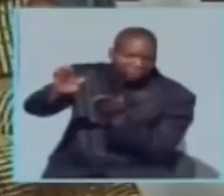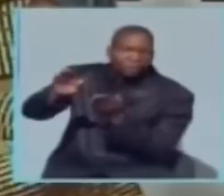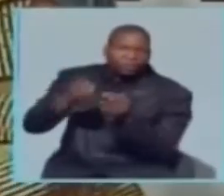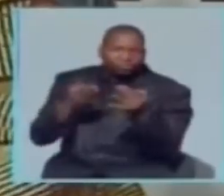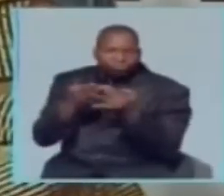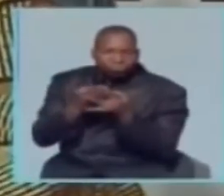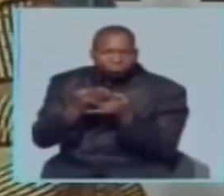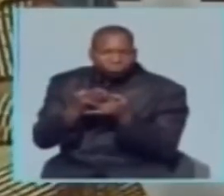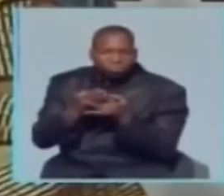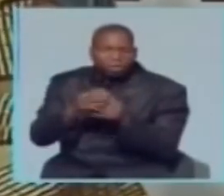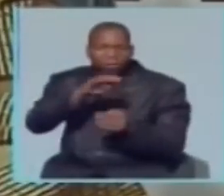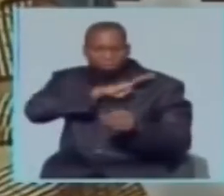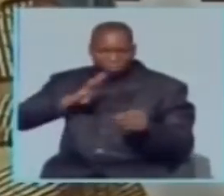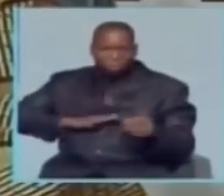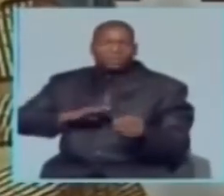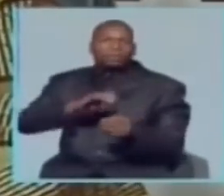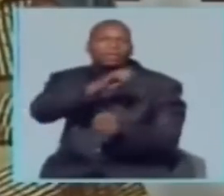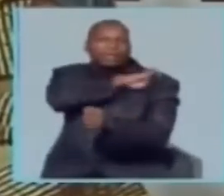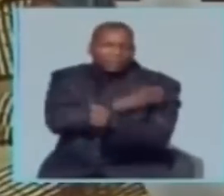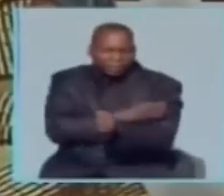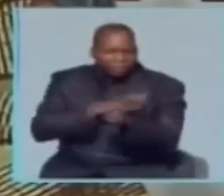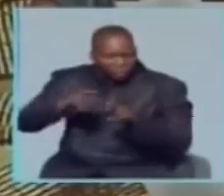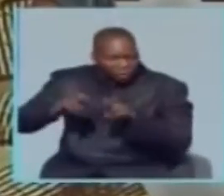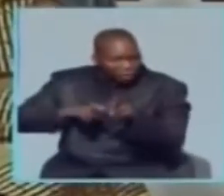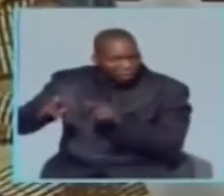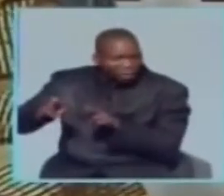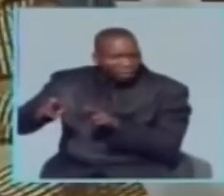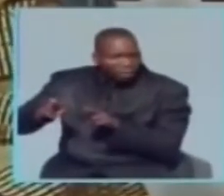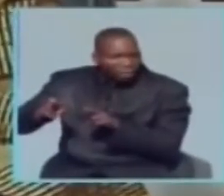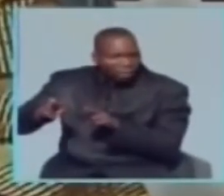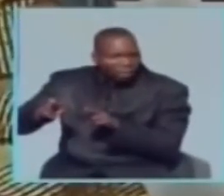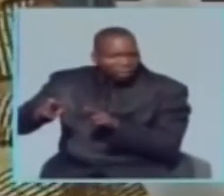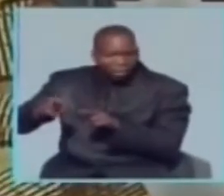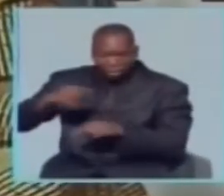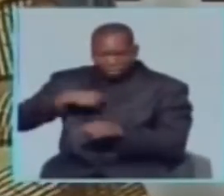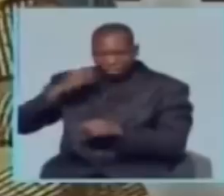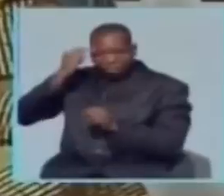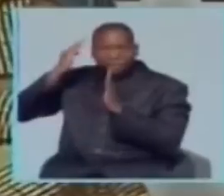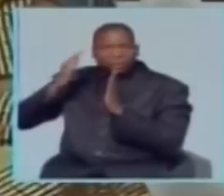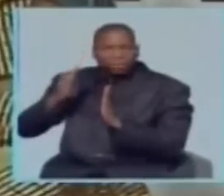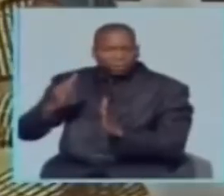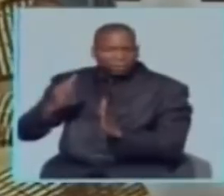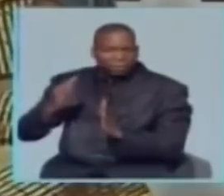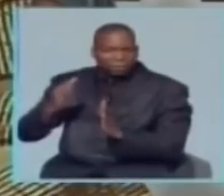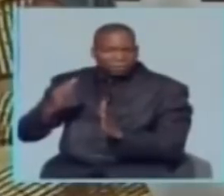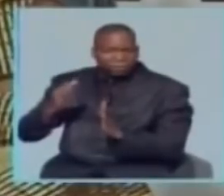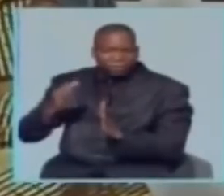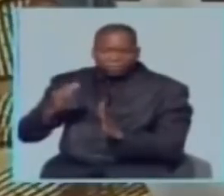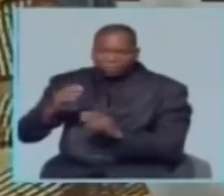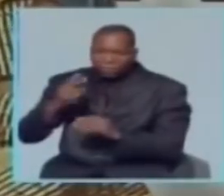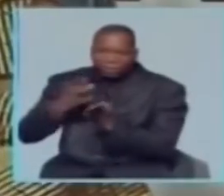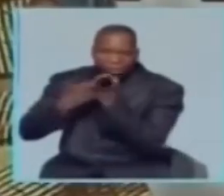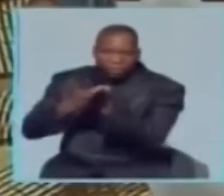Energy Regulation Board. And I will wait to hear, as Minister, the recommendations that have been made by